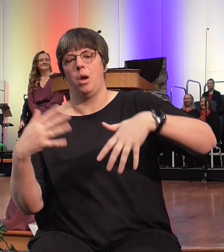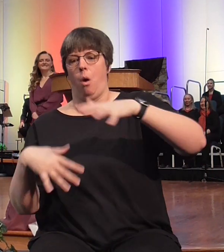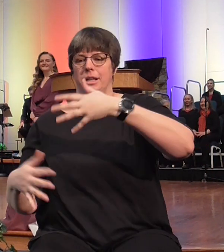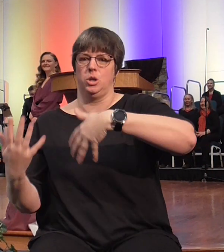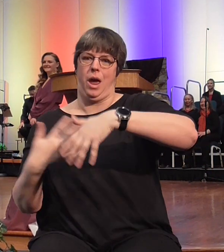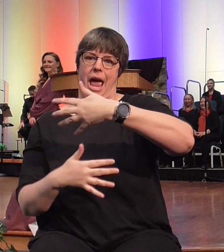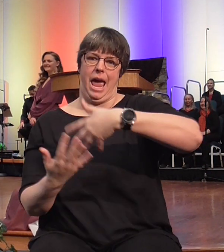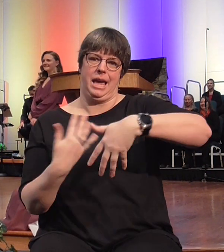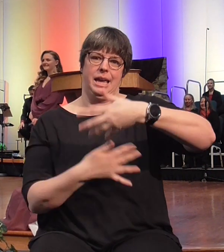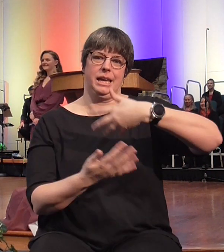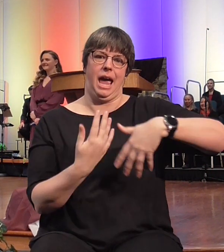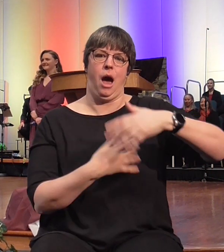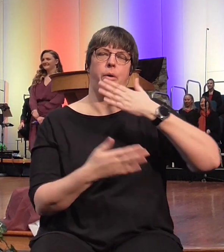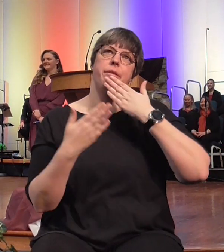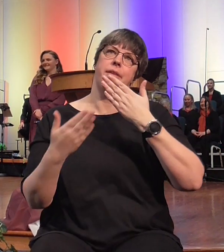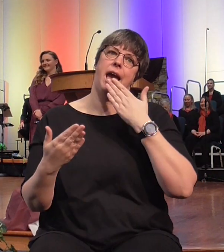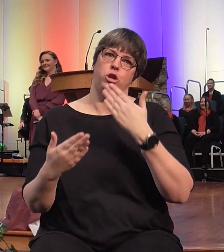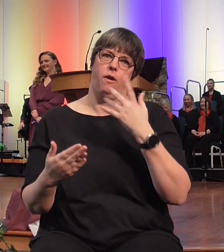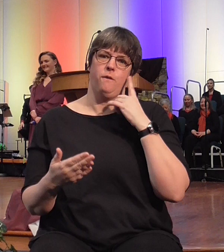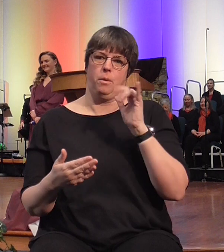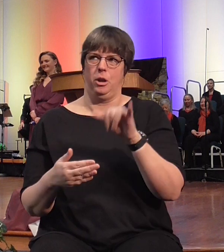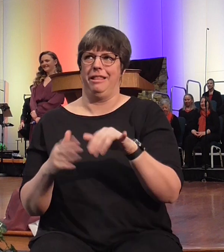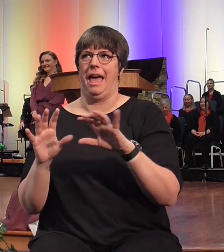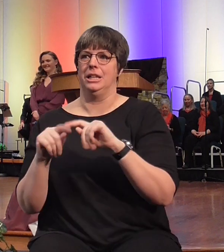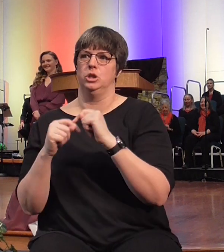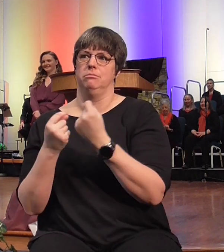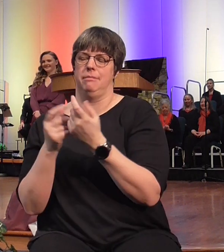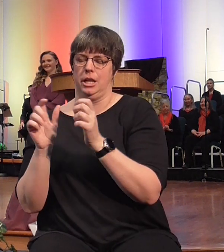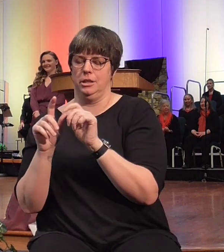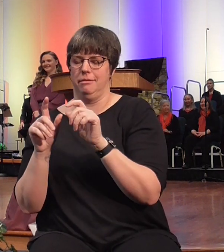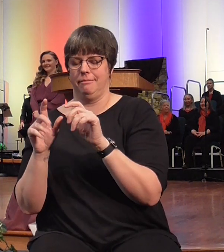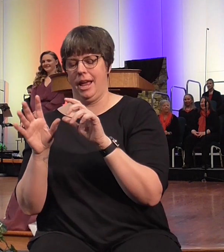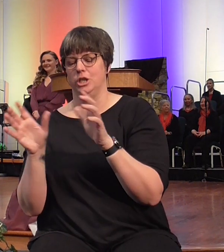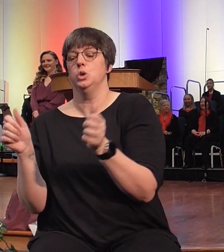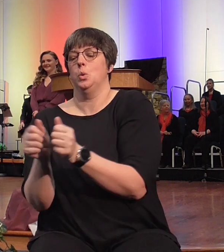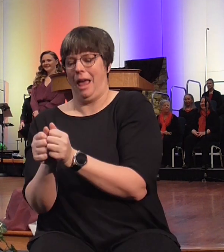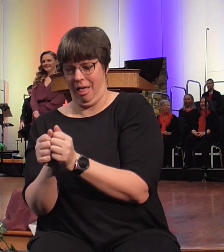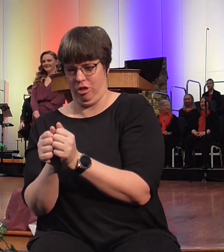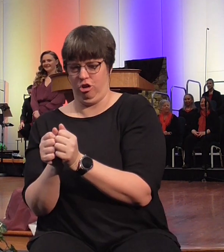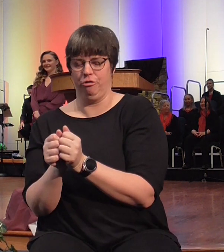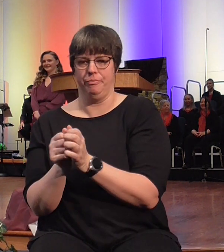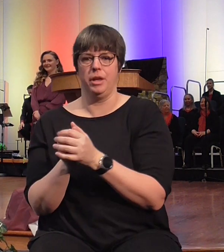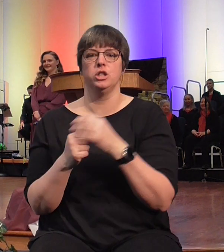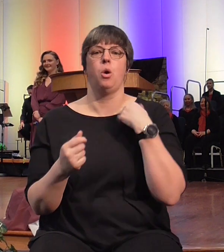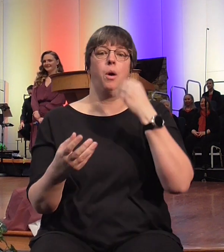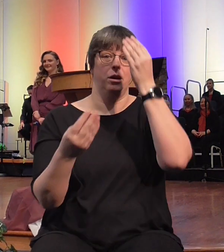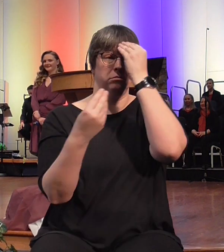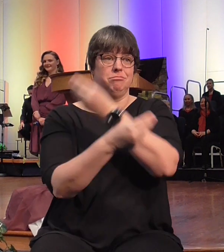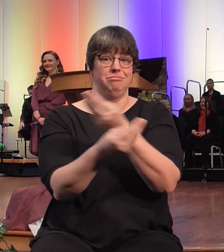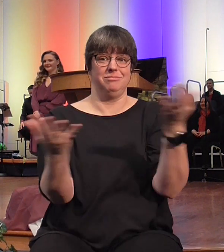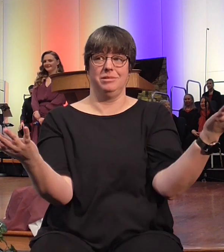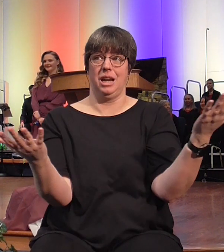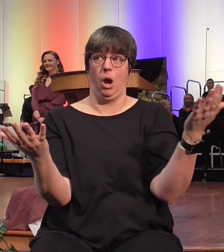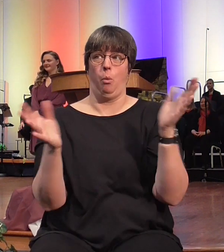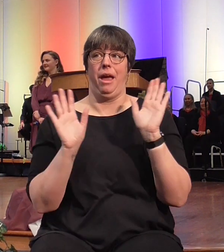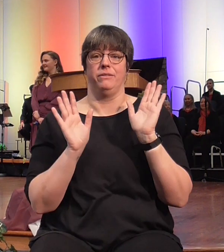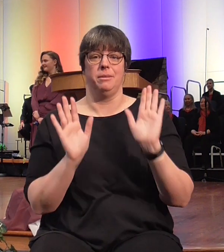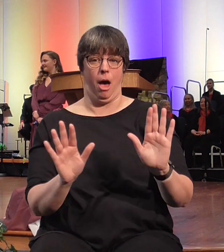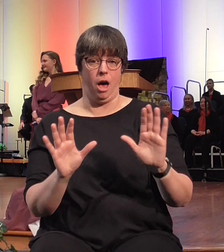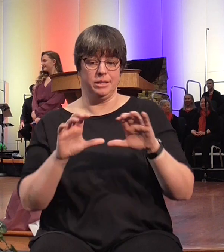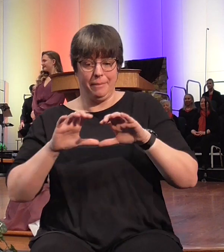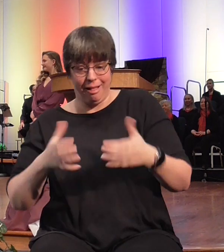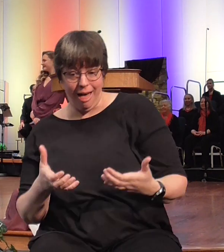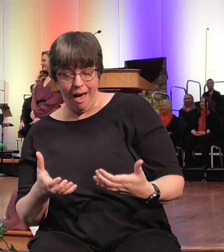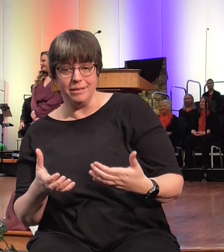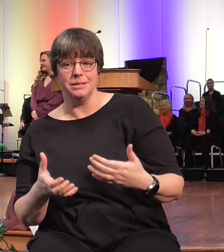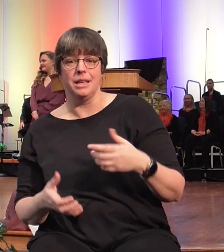team for putting that together for us as well. Want you to know that we've got some great classes coming up. Reverend Zamira has